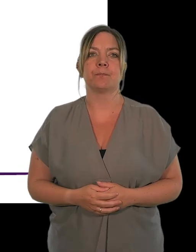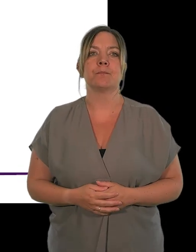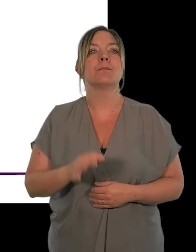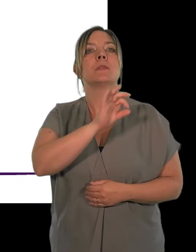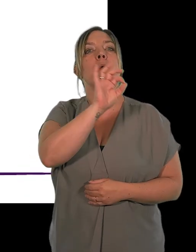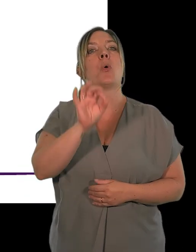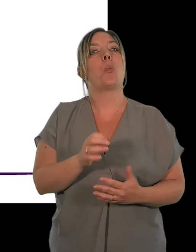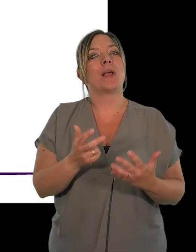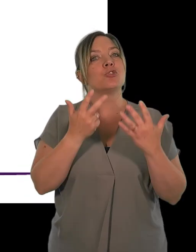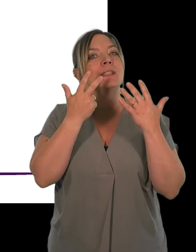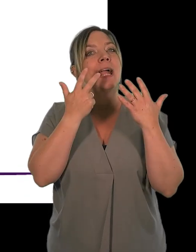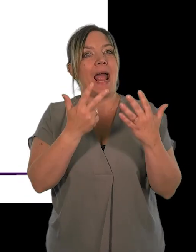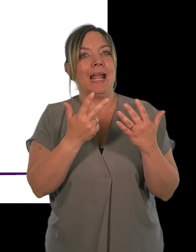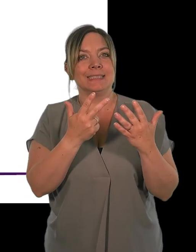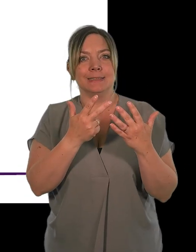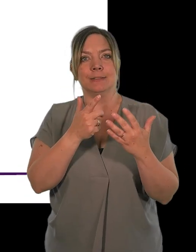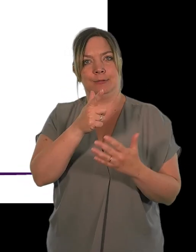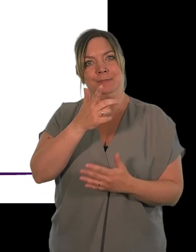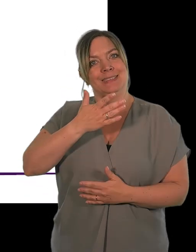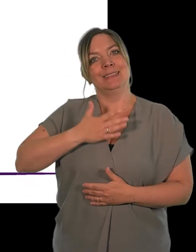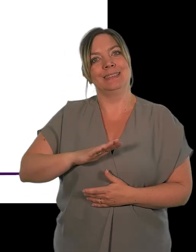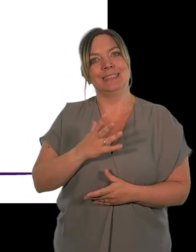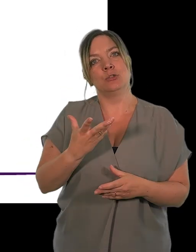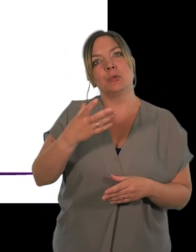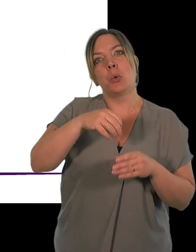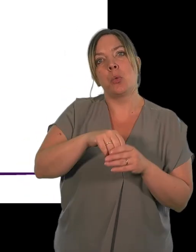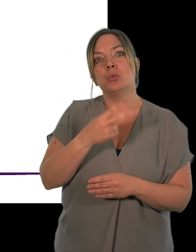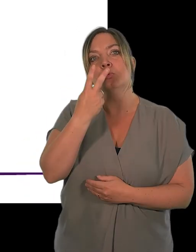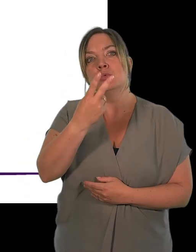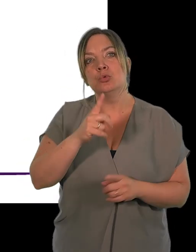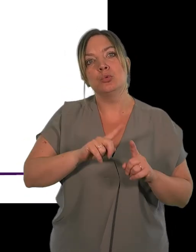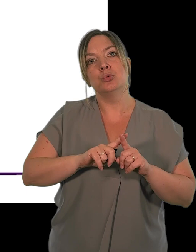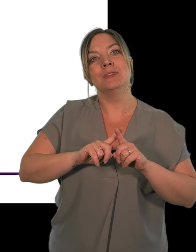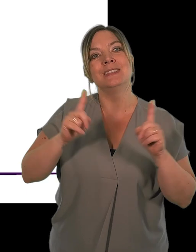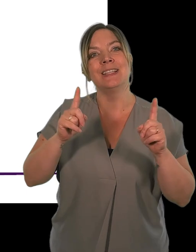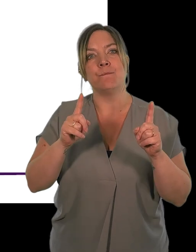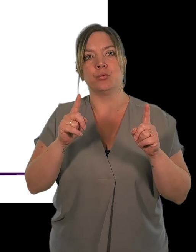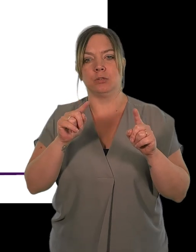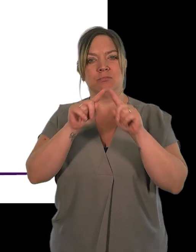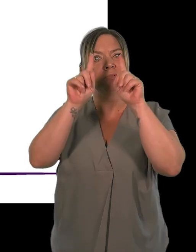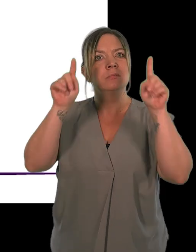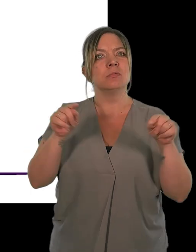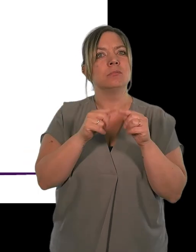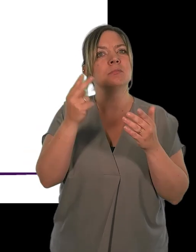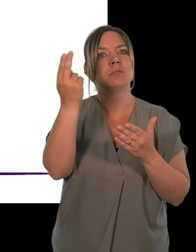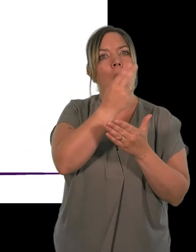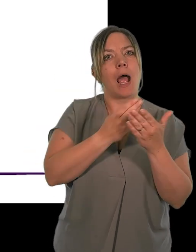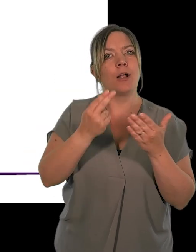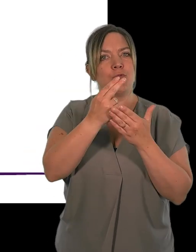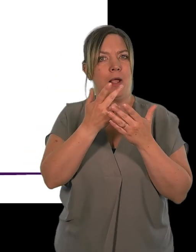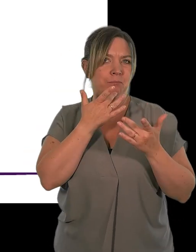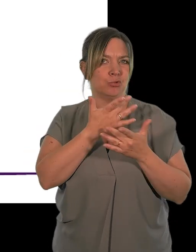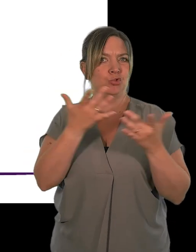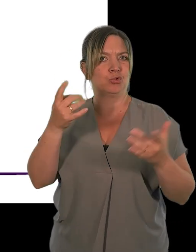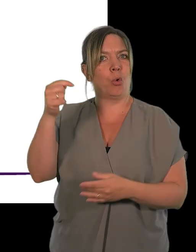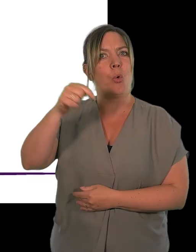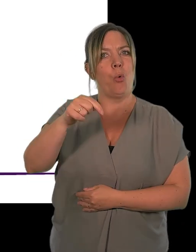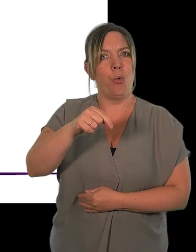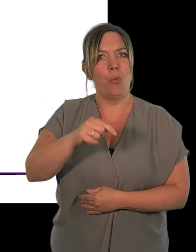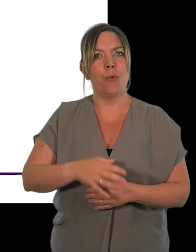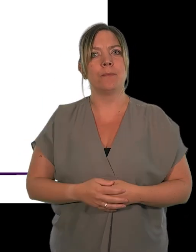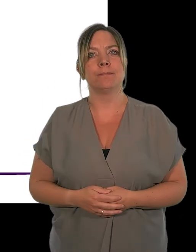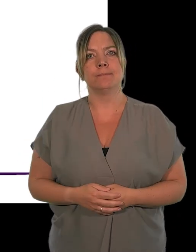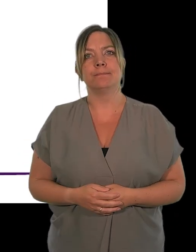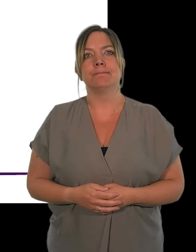AC 1.4, and finally question 8 requires you to include 2